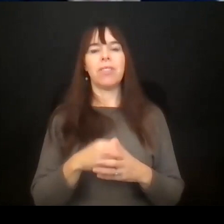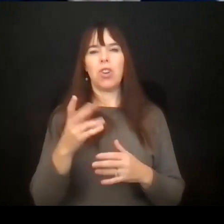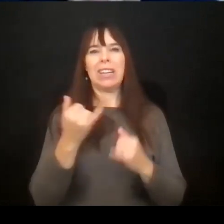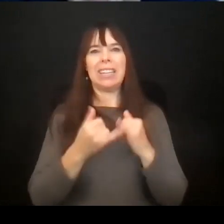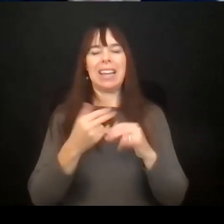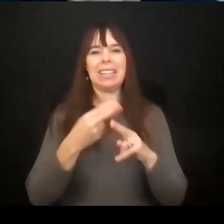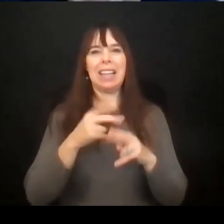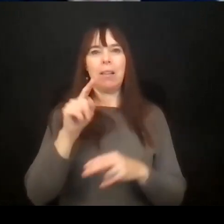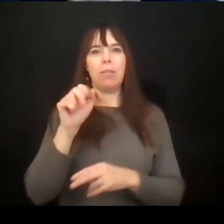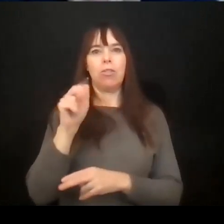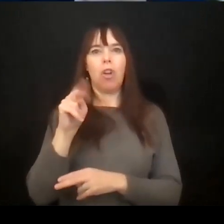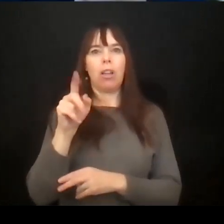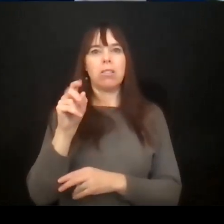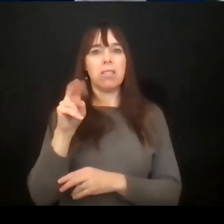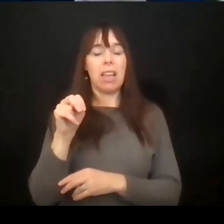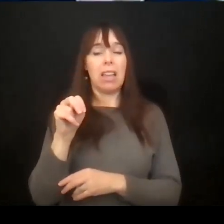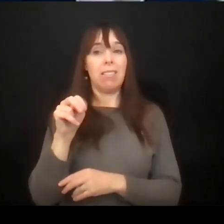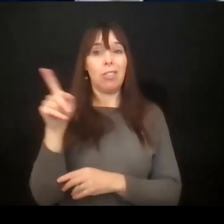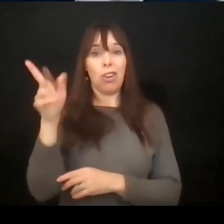Her husband died.